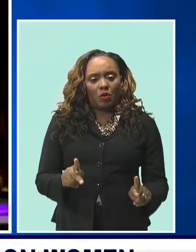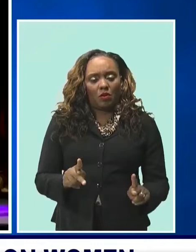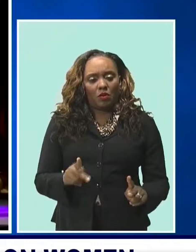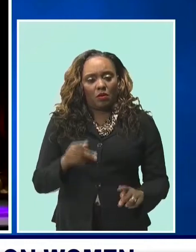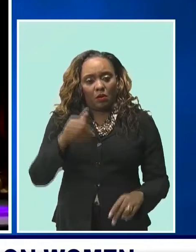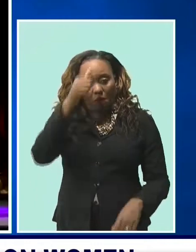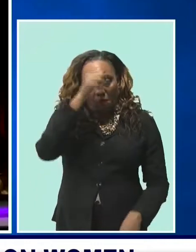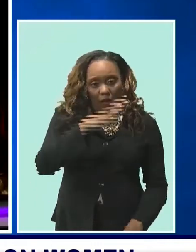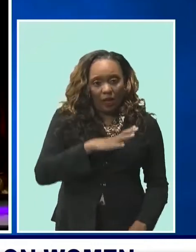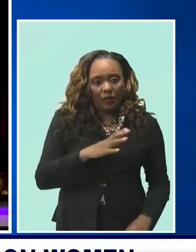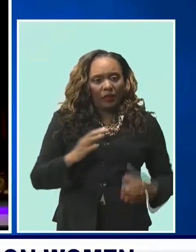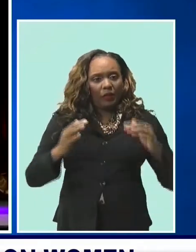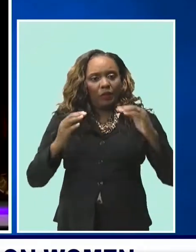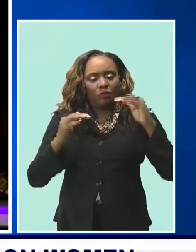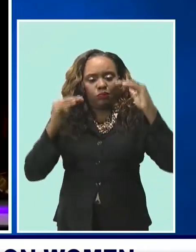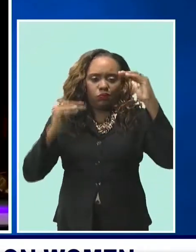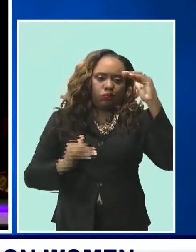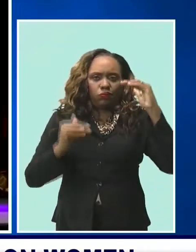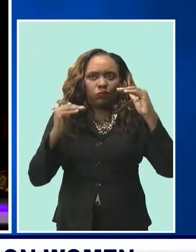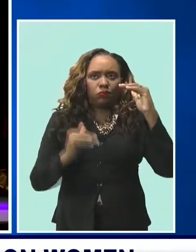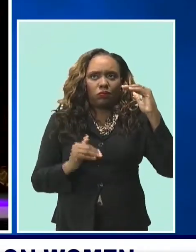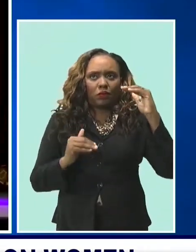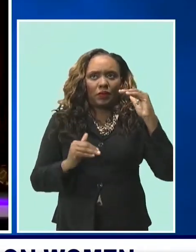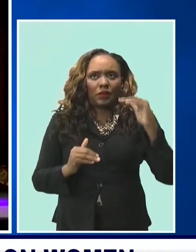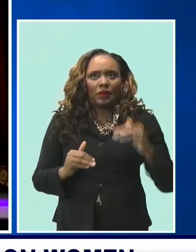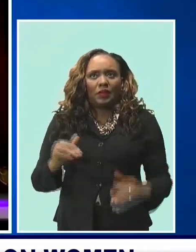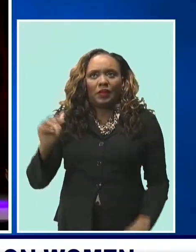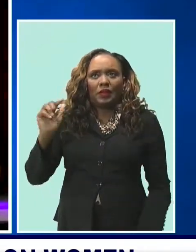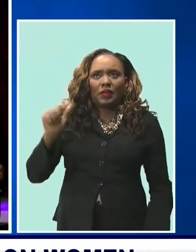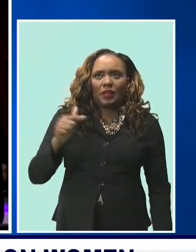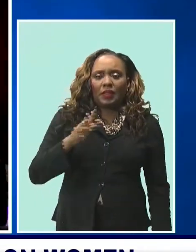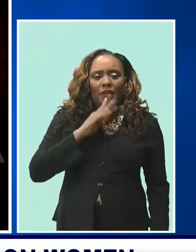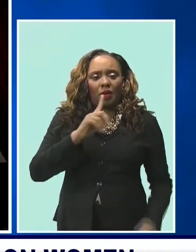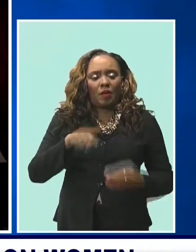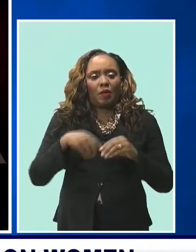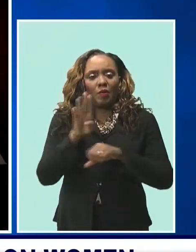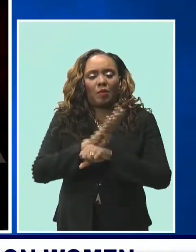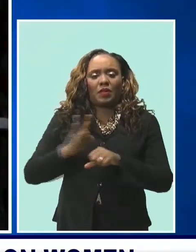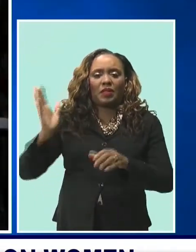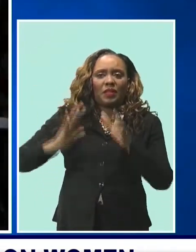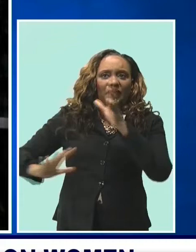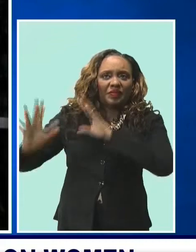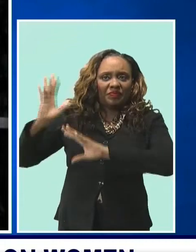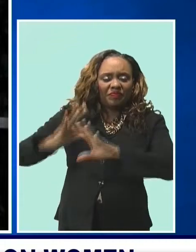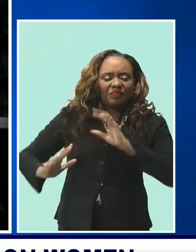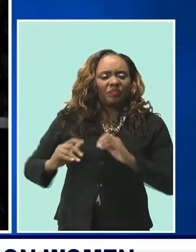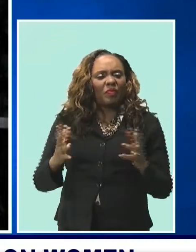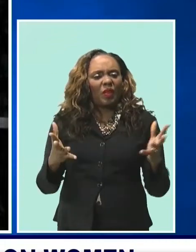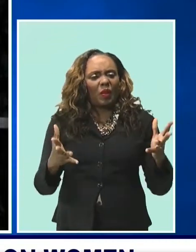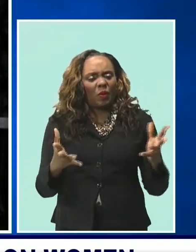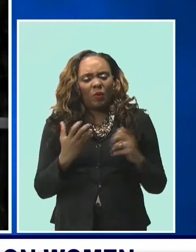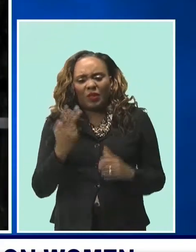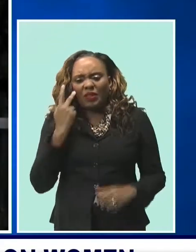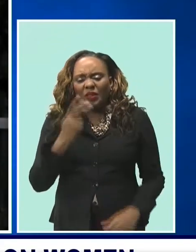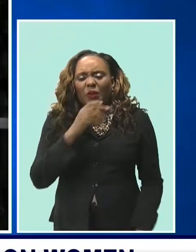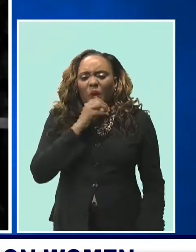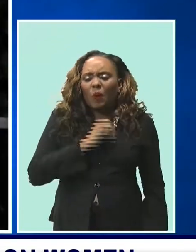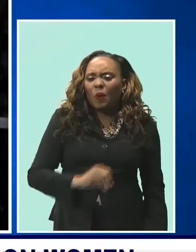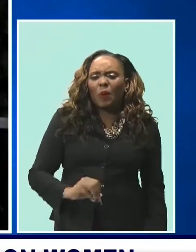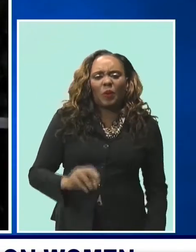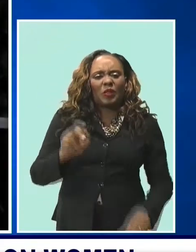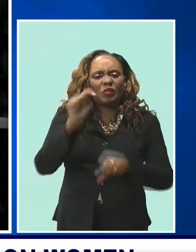that evening, Ms. Ford returned for a sit-down about Barbados in years gone by. She wants to see many of the old